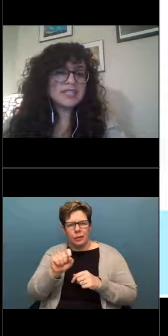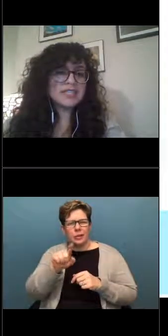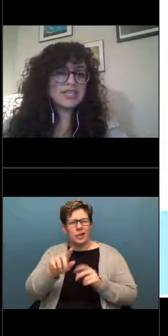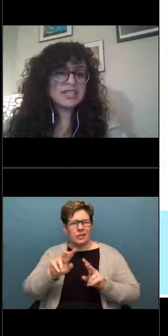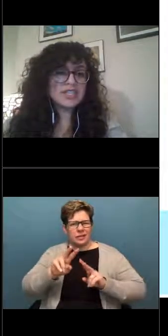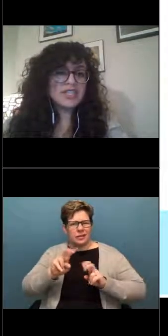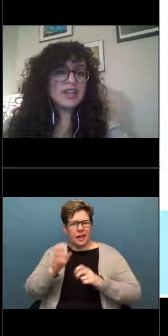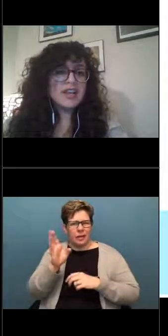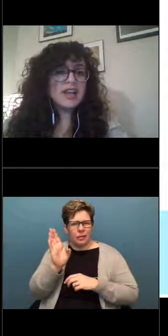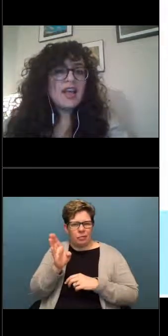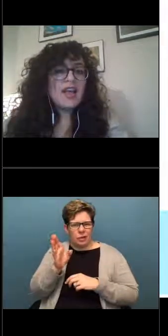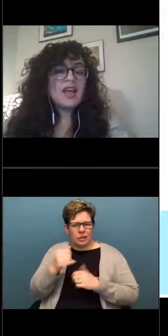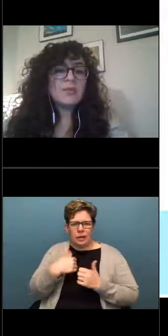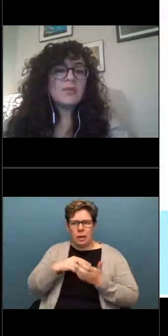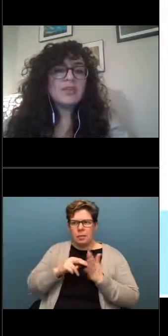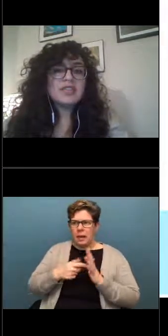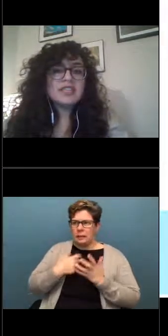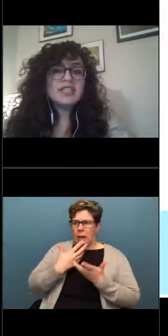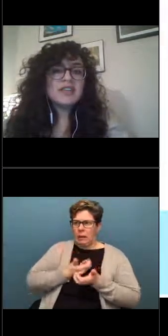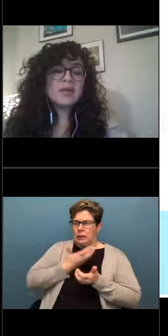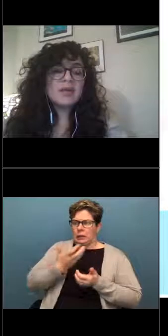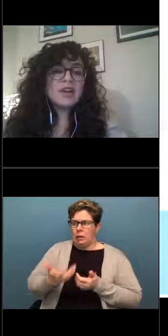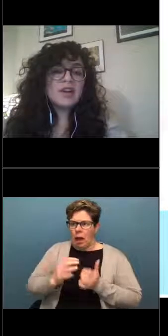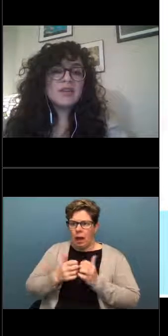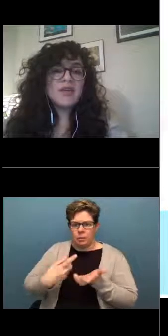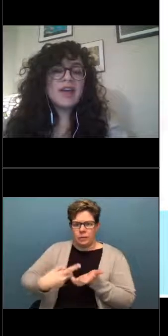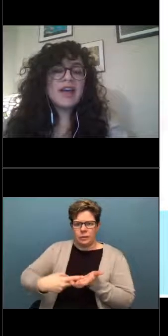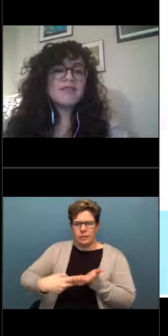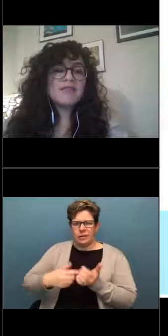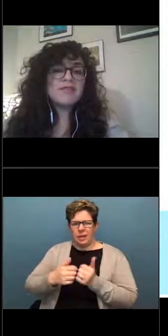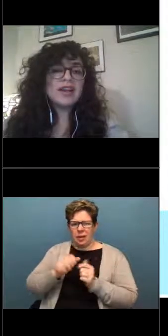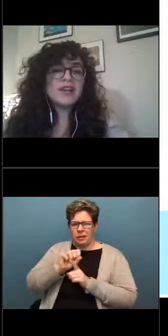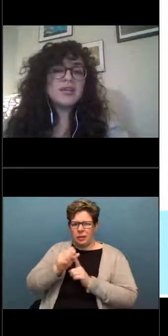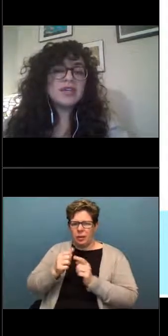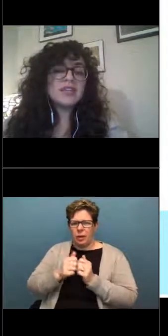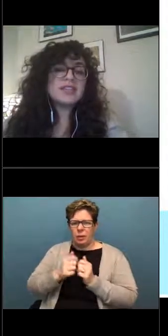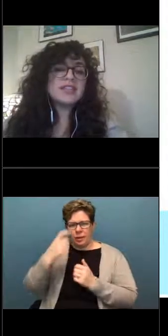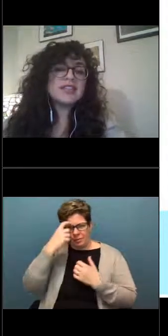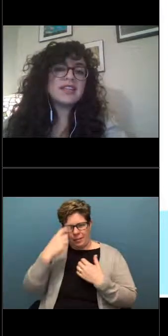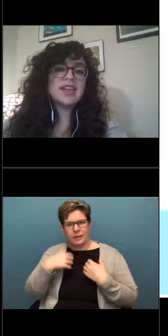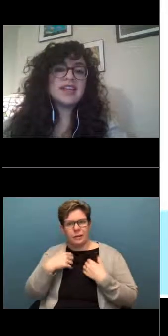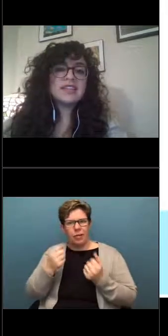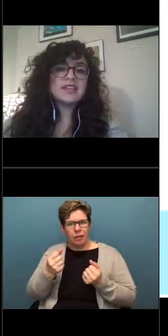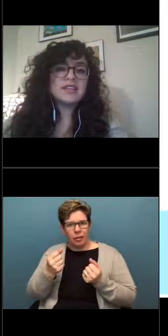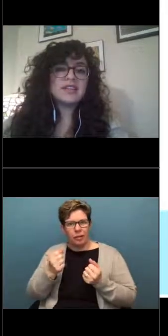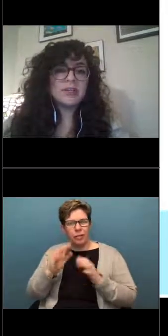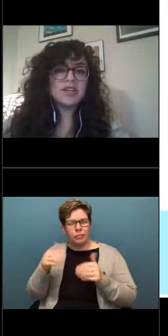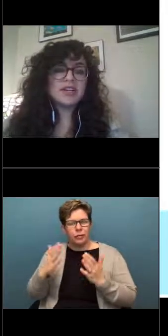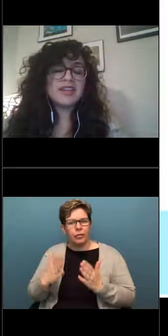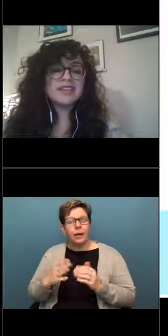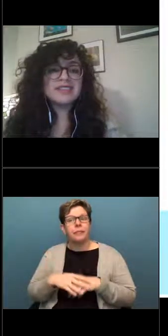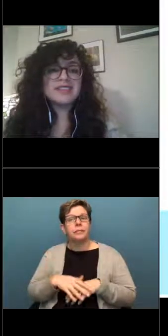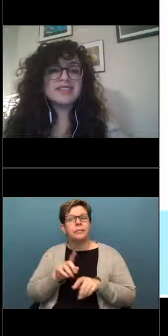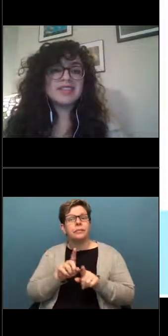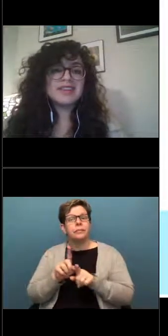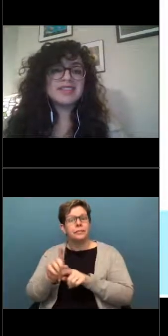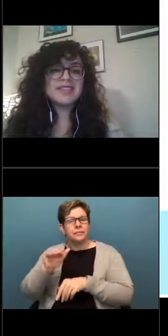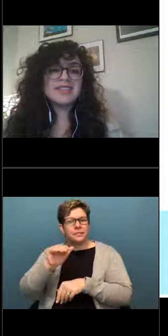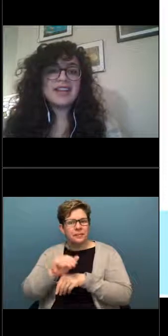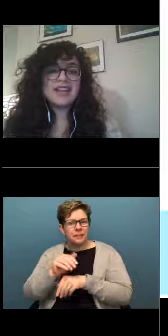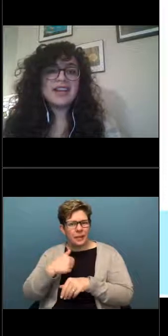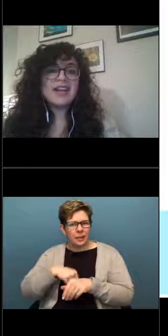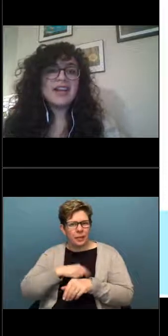Provider presentation. You'll see here that we also have Fran, who is the ASL interpreter that is